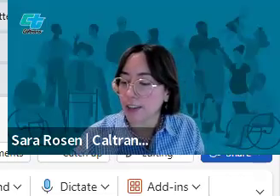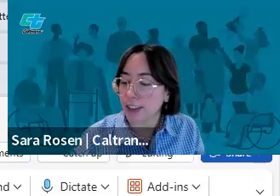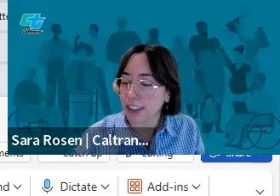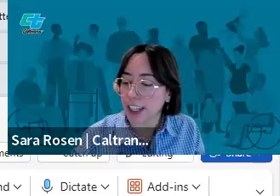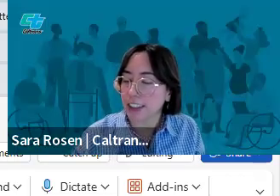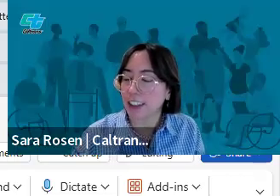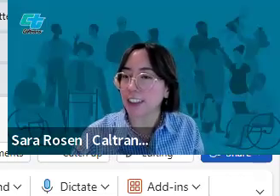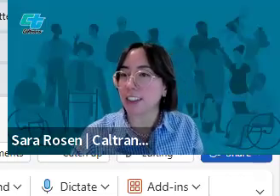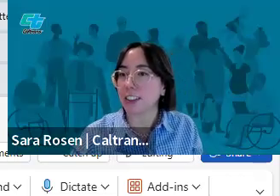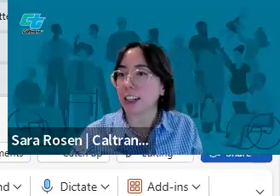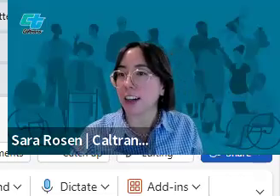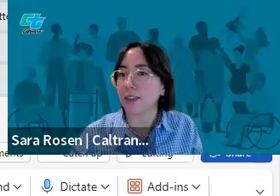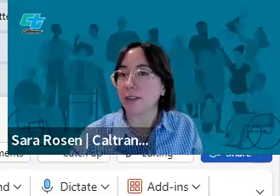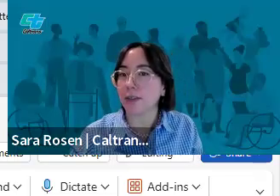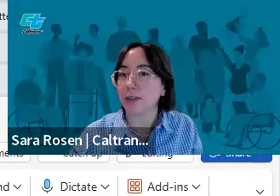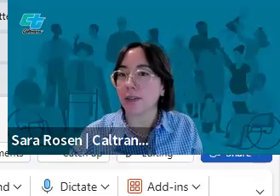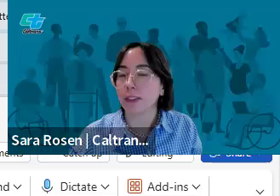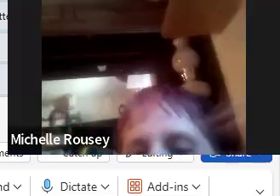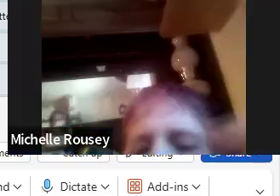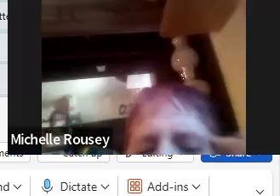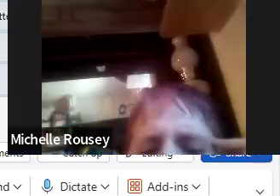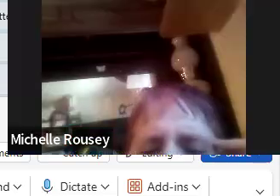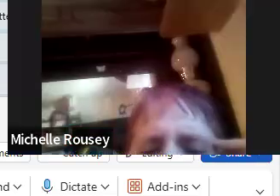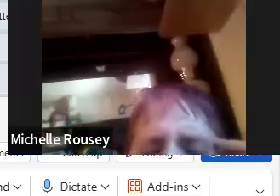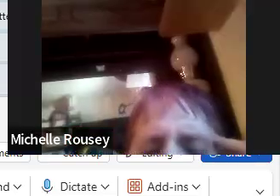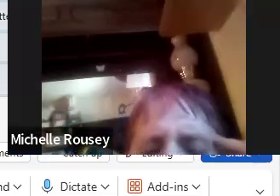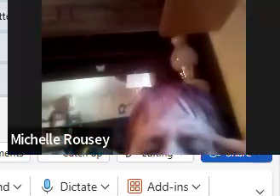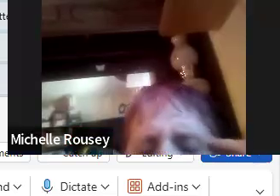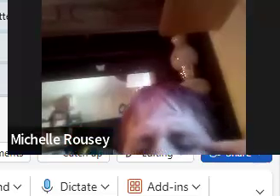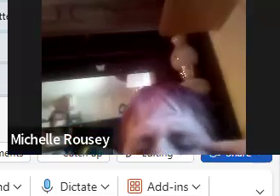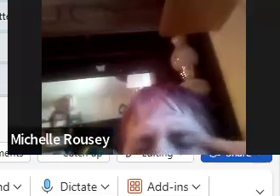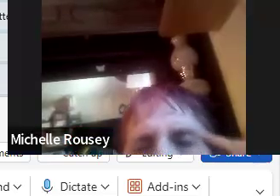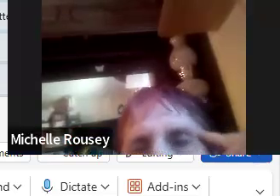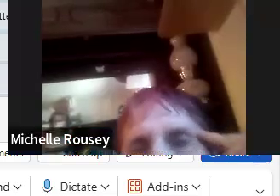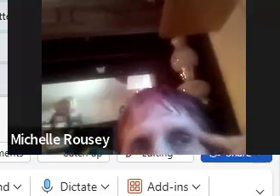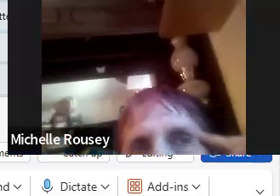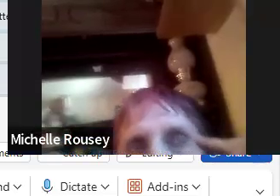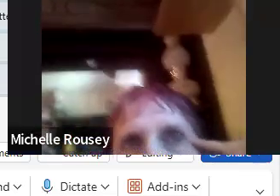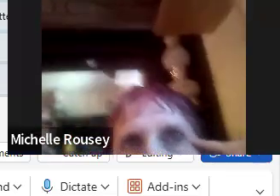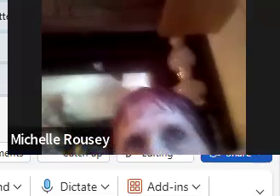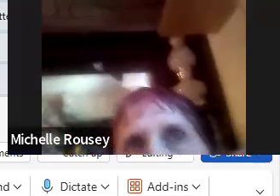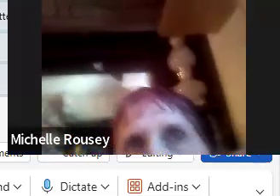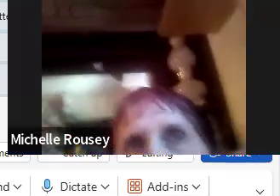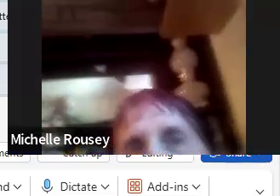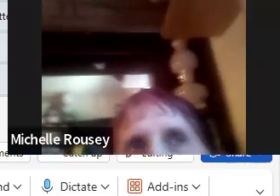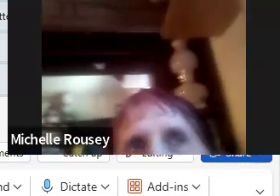Always good to have these case studies to share. Yeah, I think it's beyond that. I mean, it's just